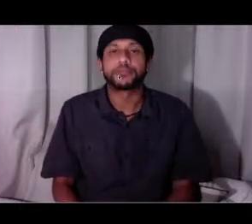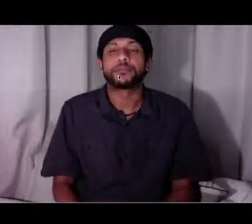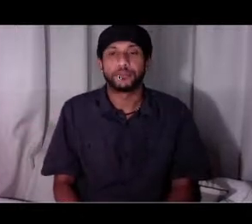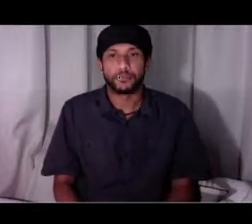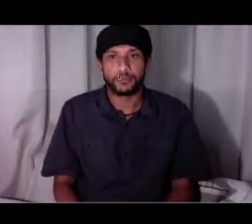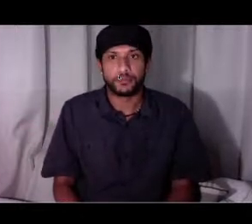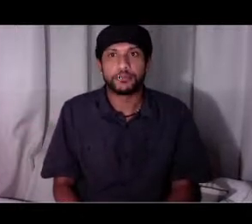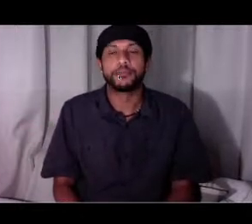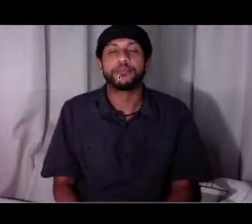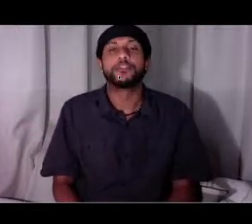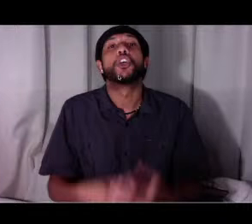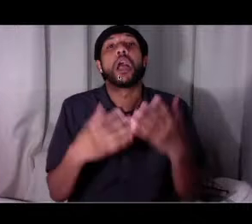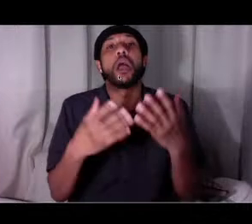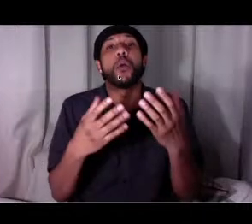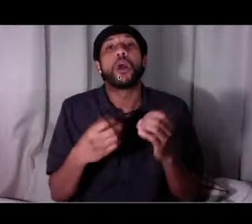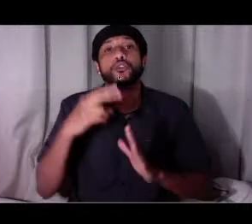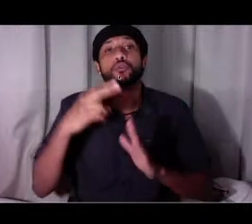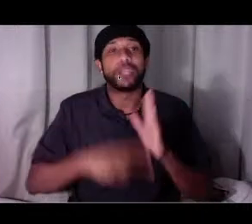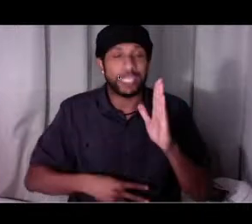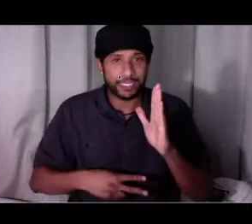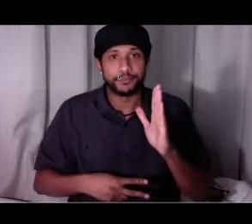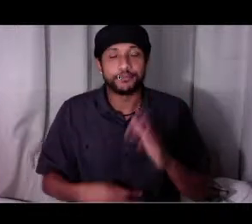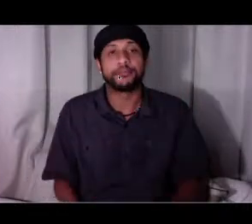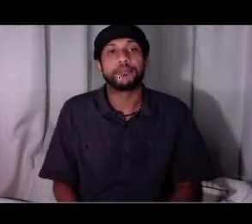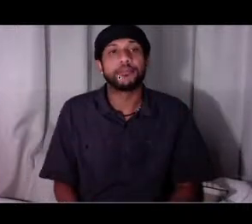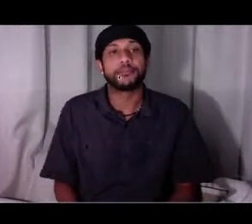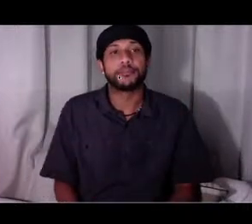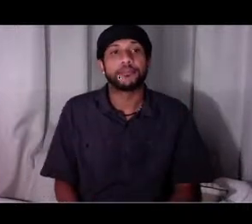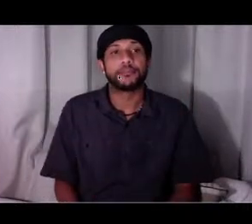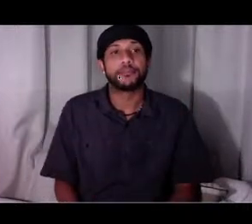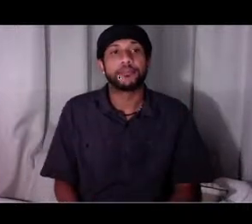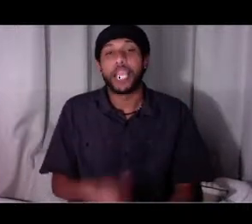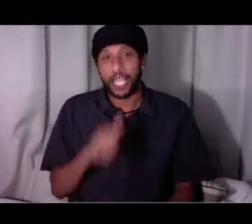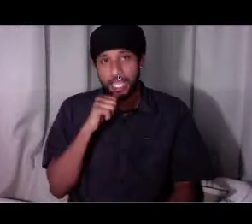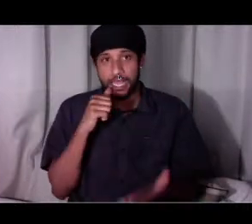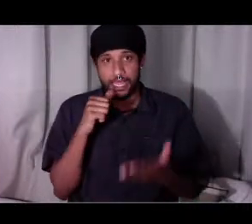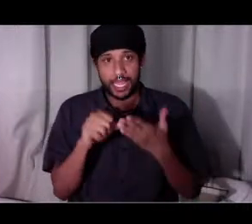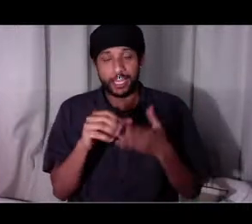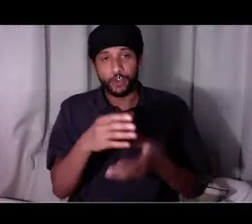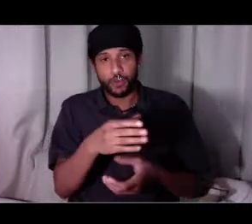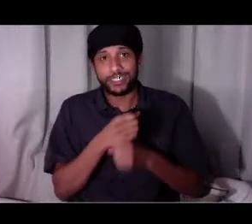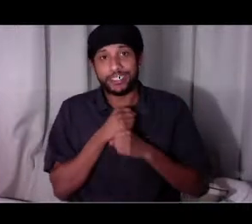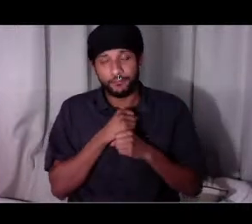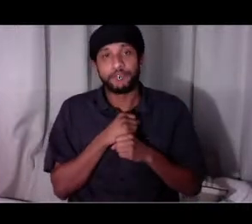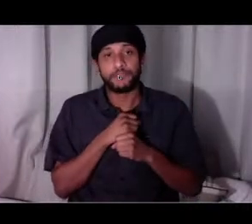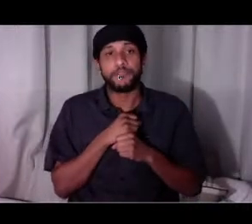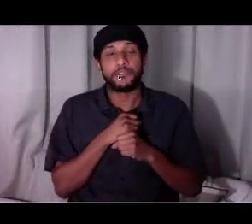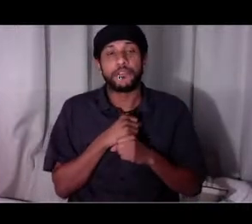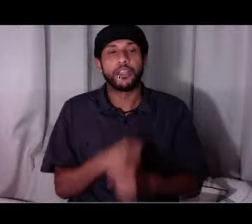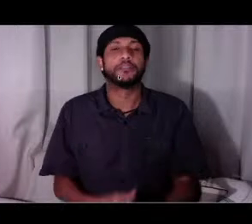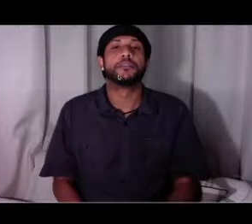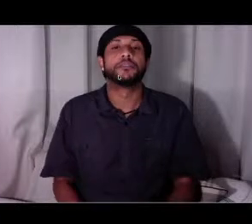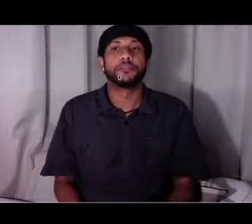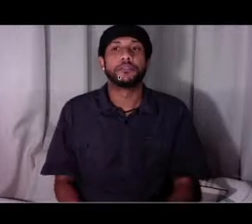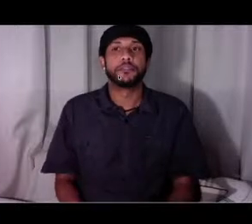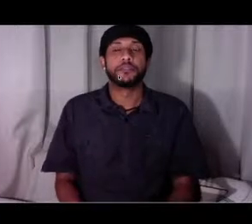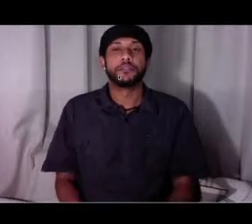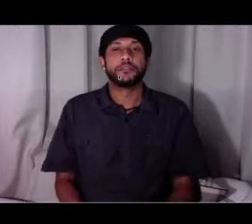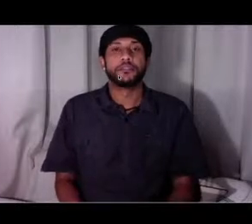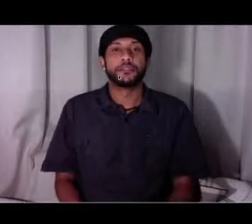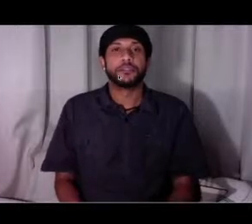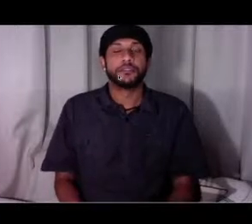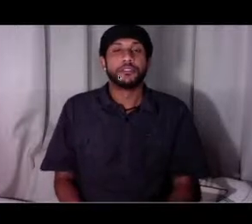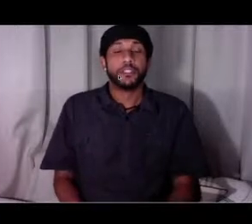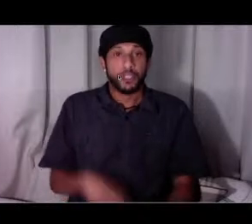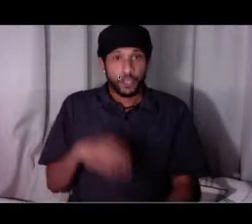that I want to read um a letter that I received because it